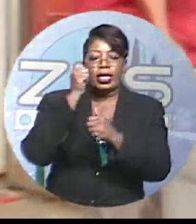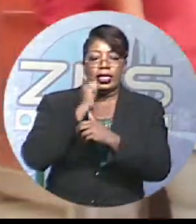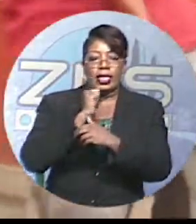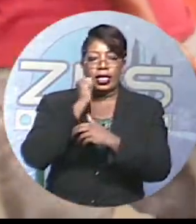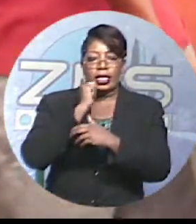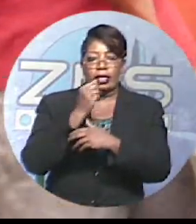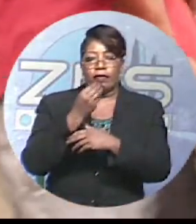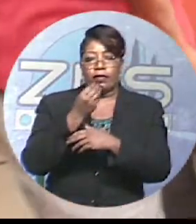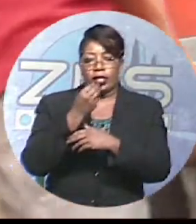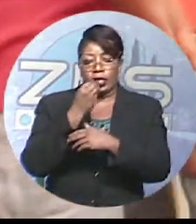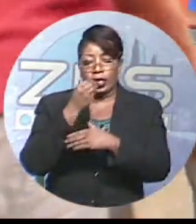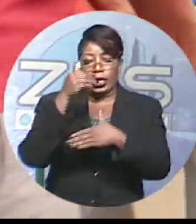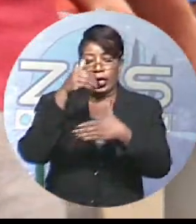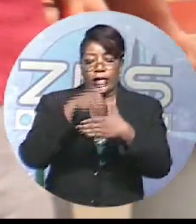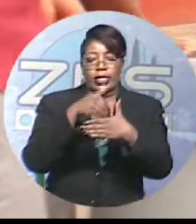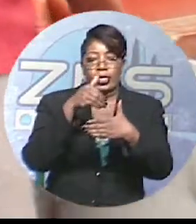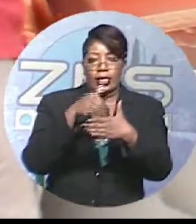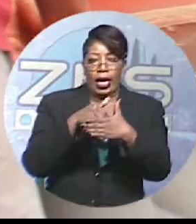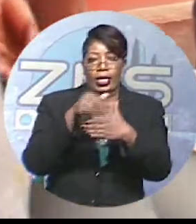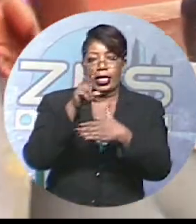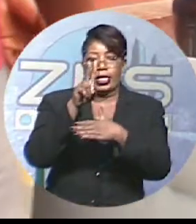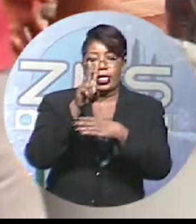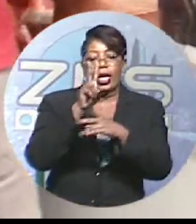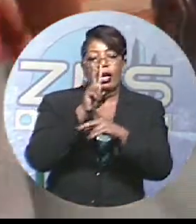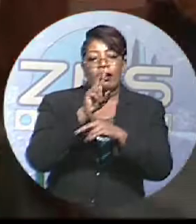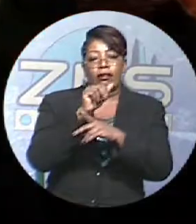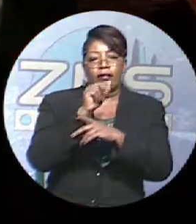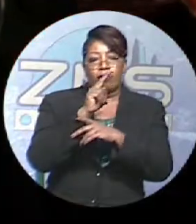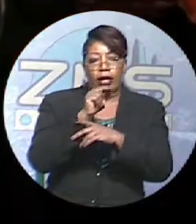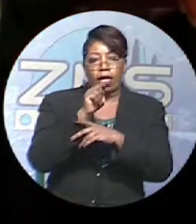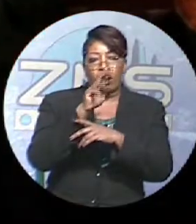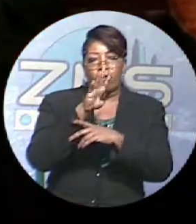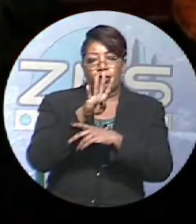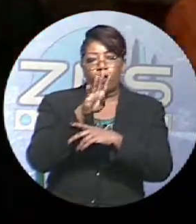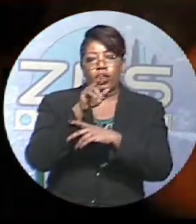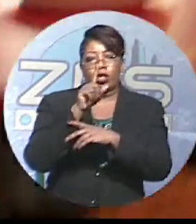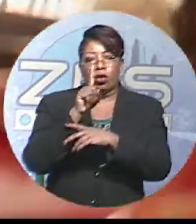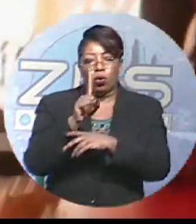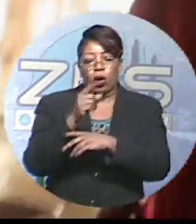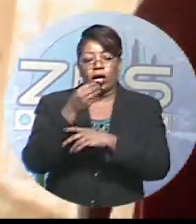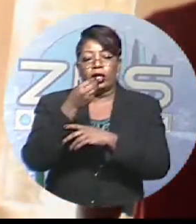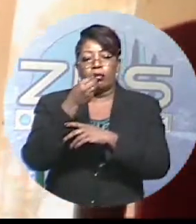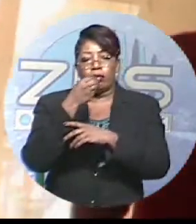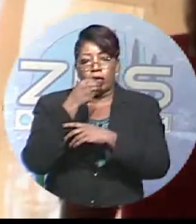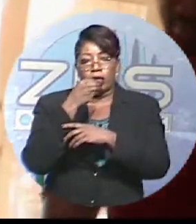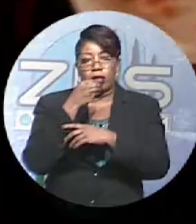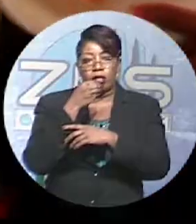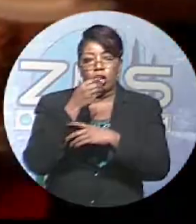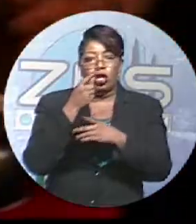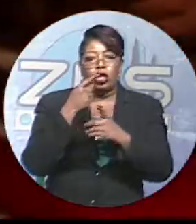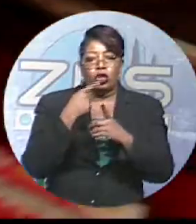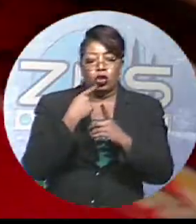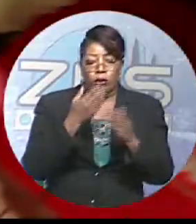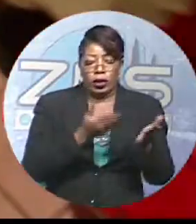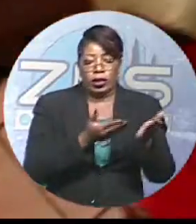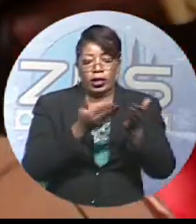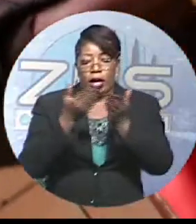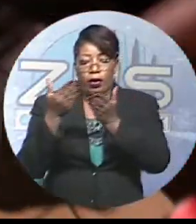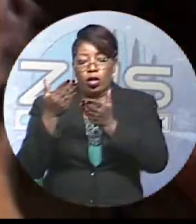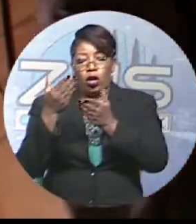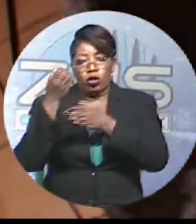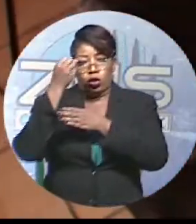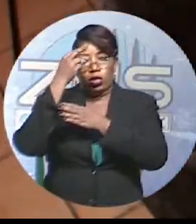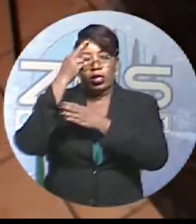feeding. Inside his minivan are 41 meals carefully packed away to be delivered to senior citizens